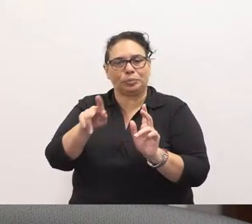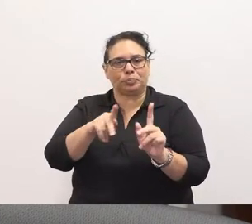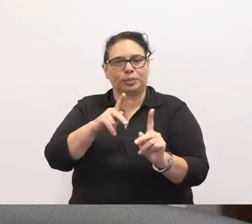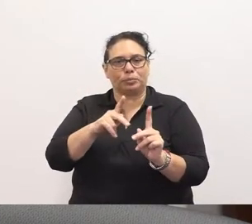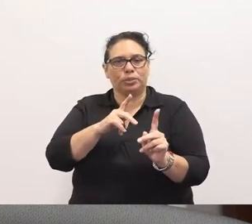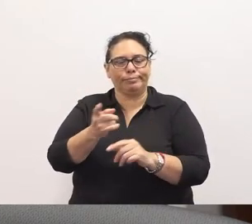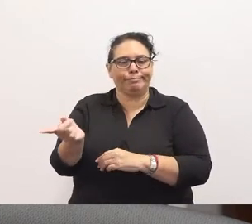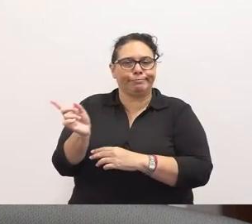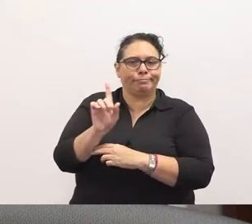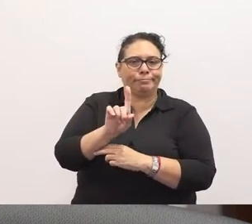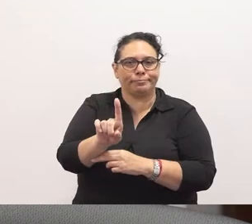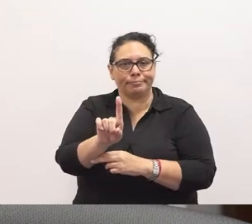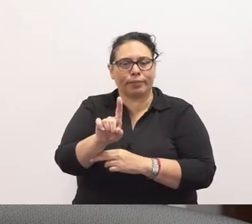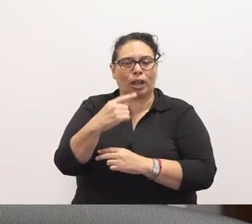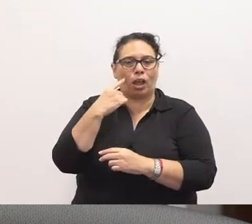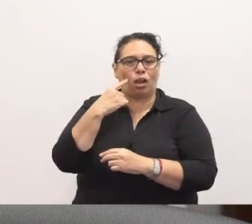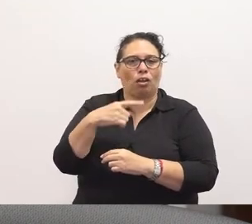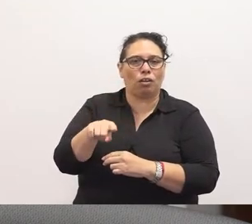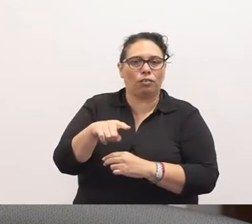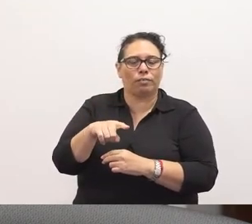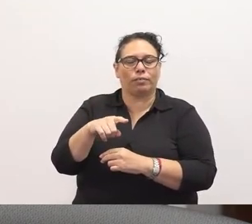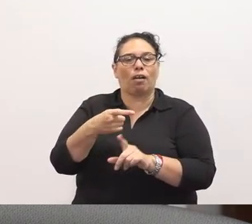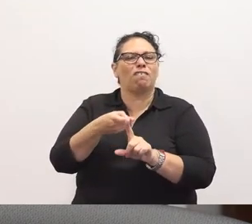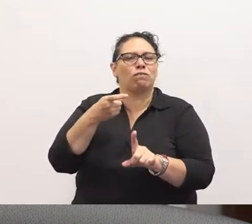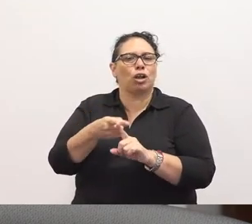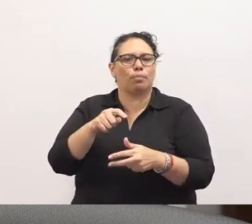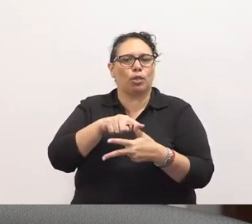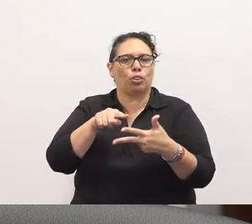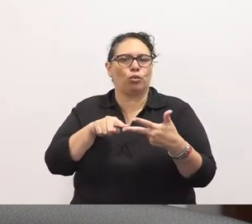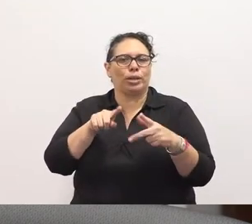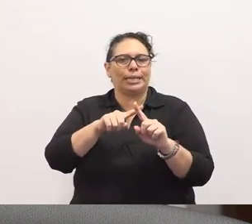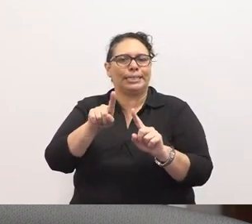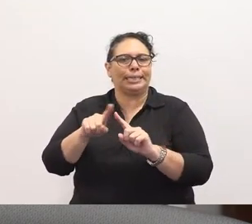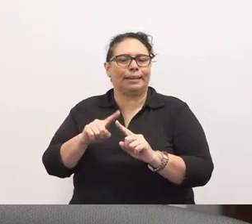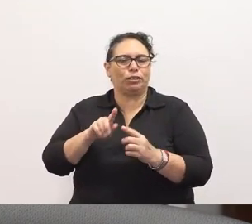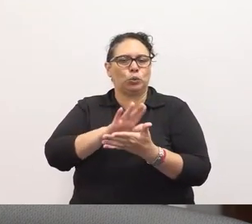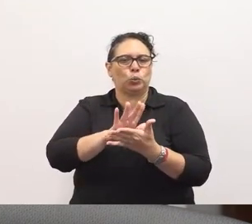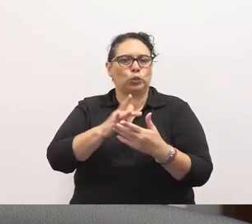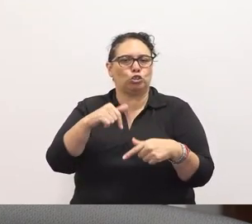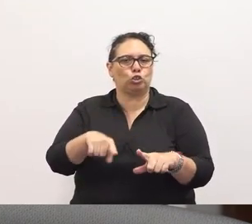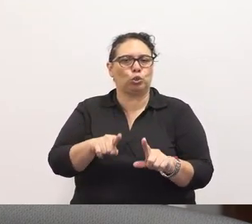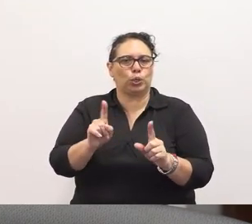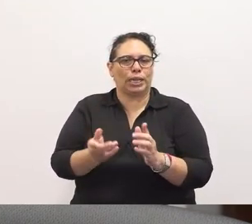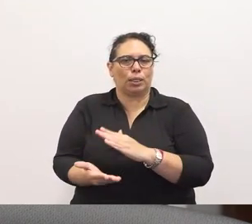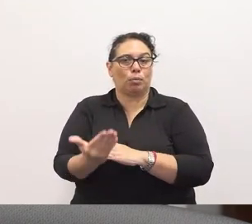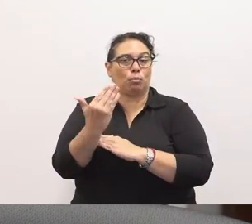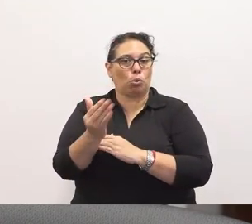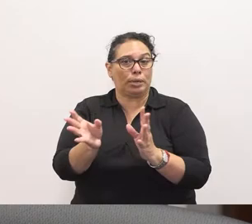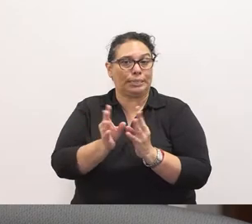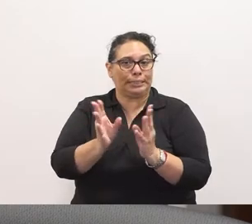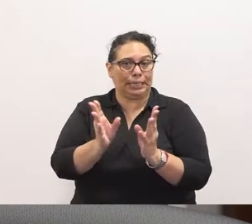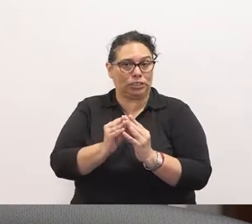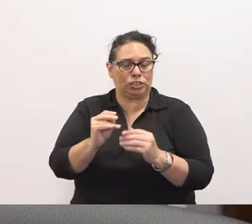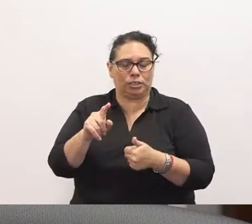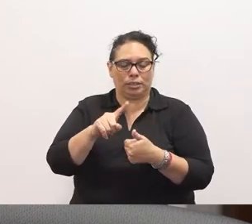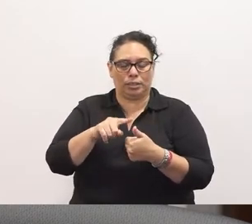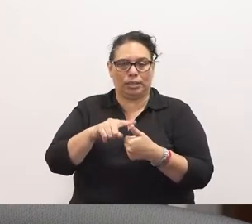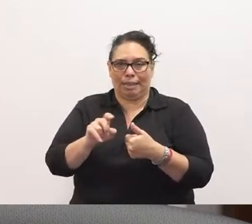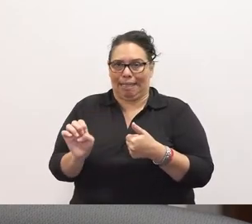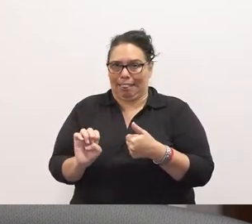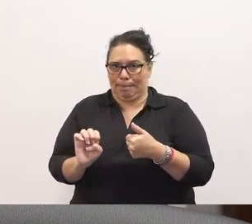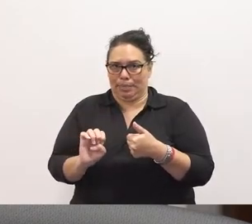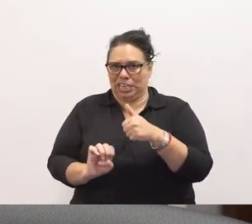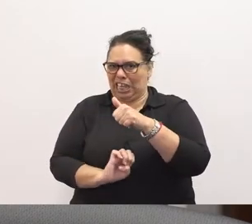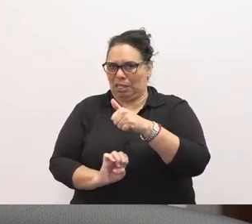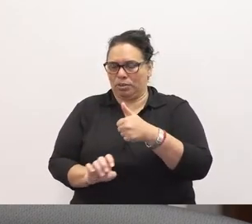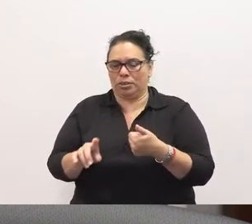came out from our three different schools this morning during our morning session. So we had elementary school.